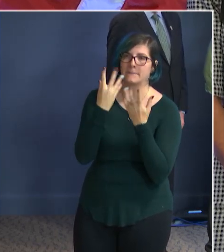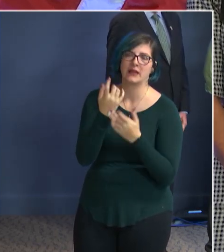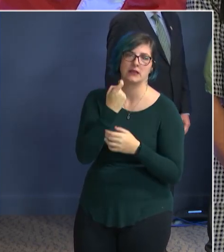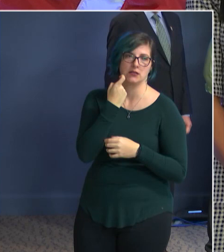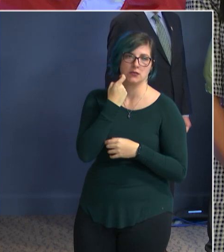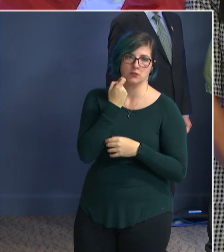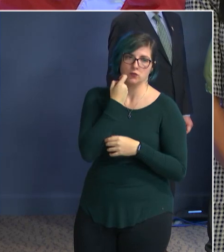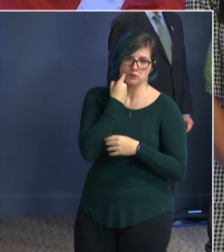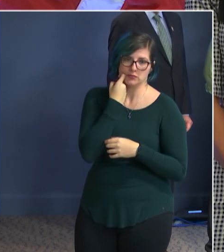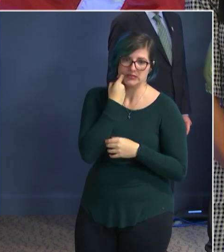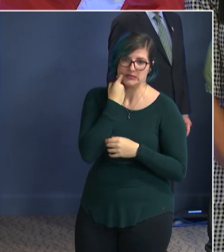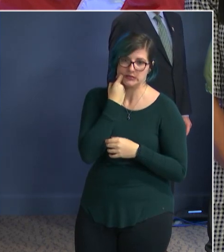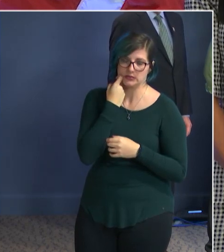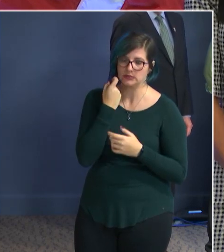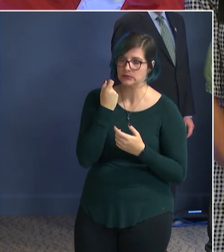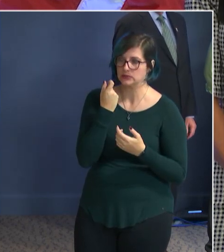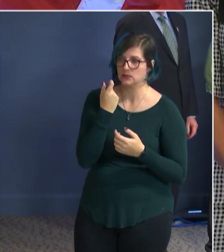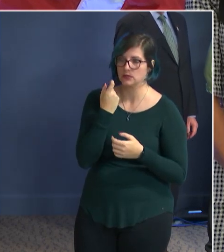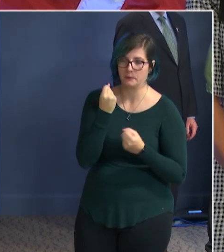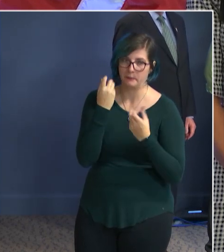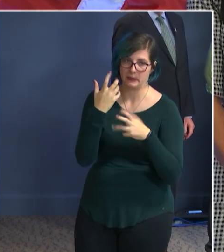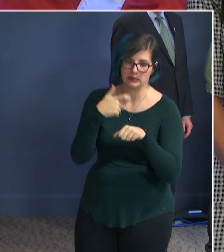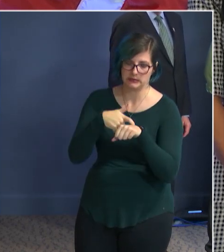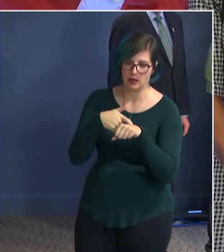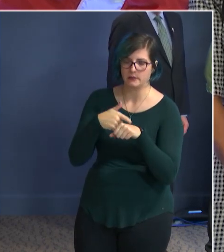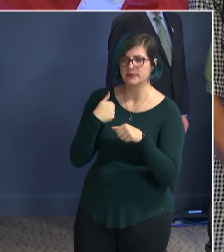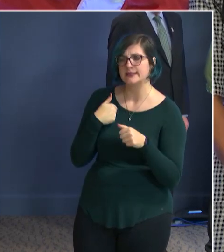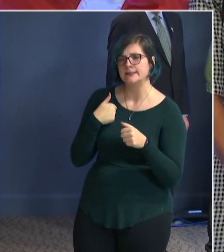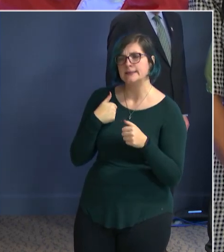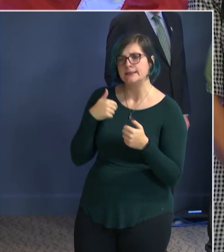weeks. And I regard how we approach young